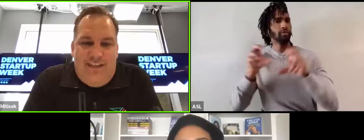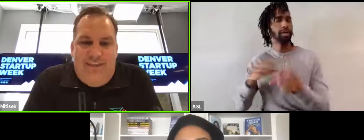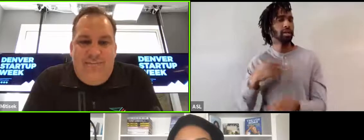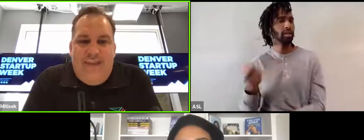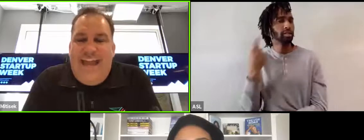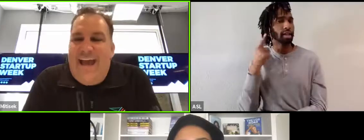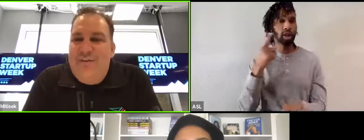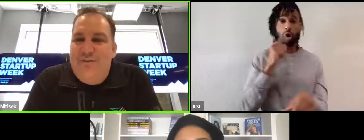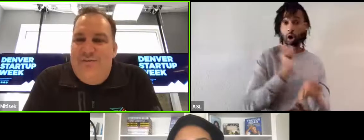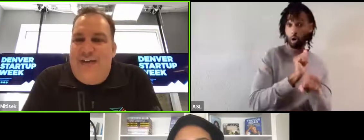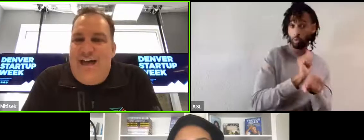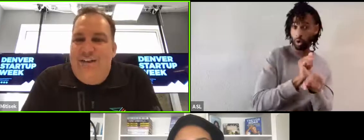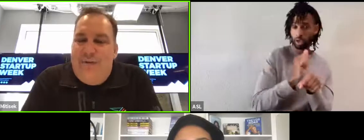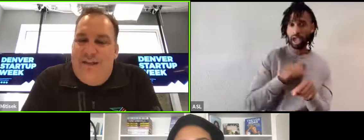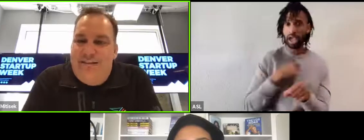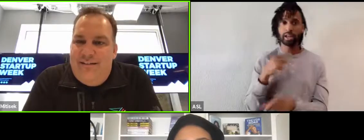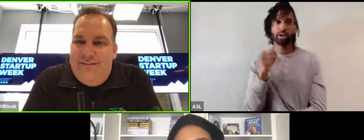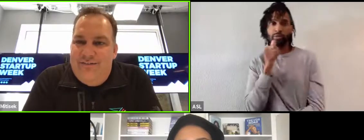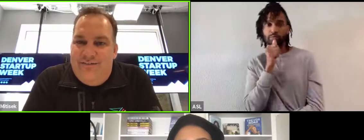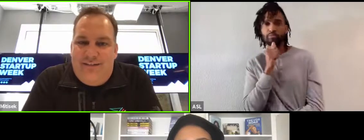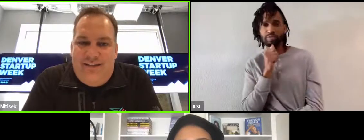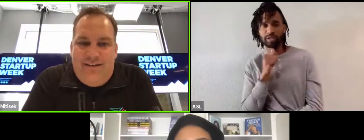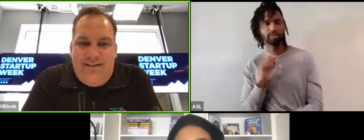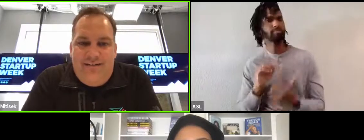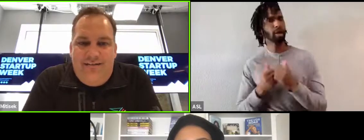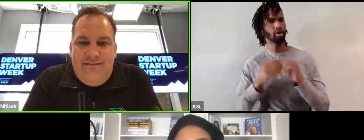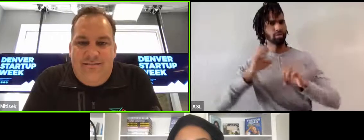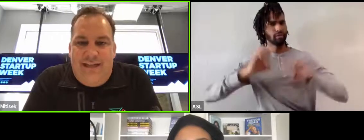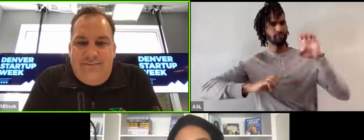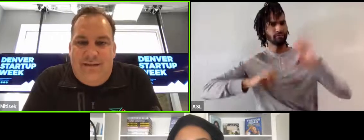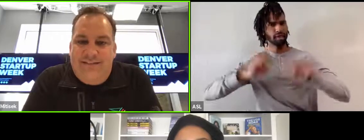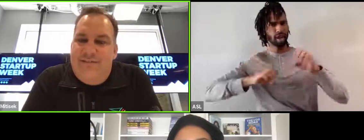resilience are key. How do you evaluate those